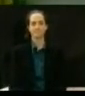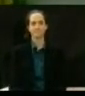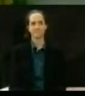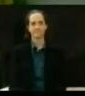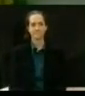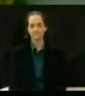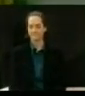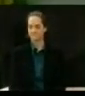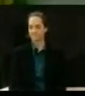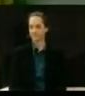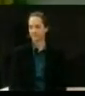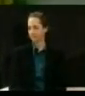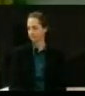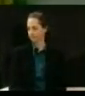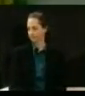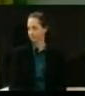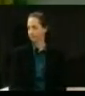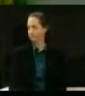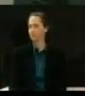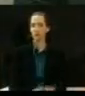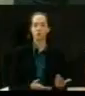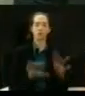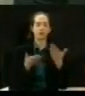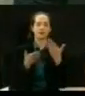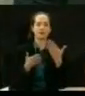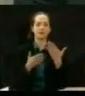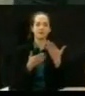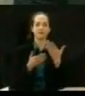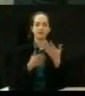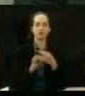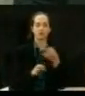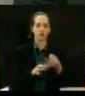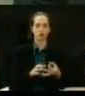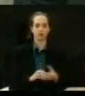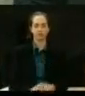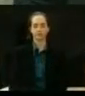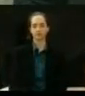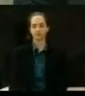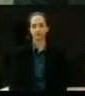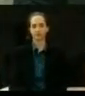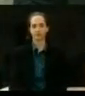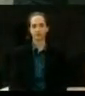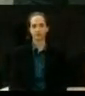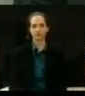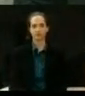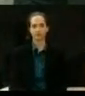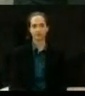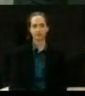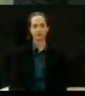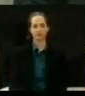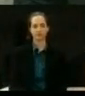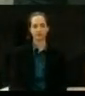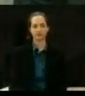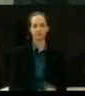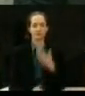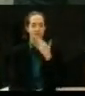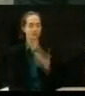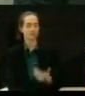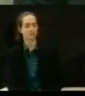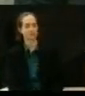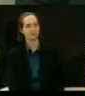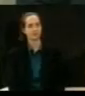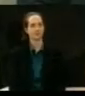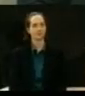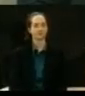Recommended deferral. Commissioner Pinkston. First 30 days, fine. Thank you, sir. Is there a motion?